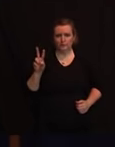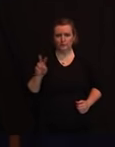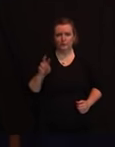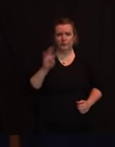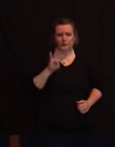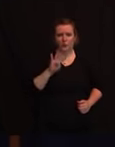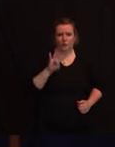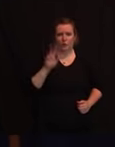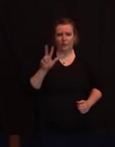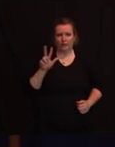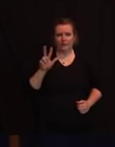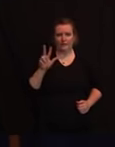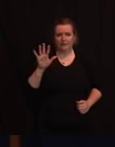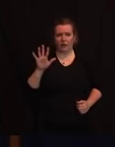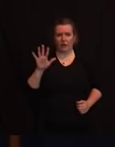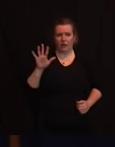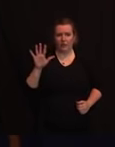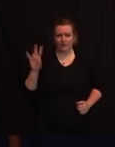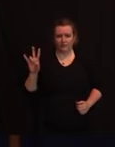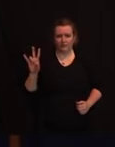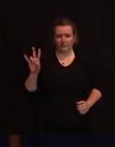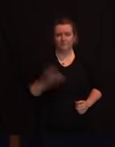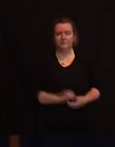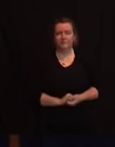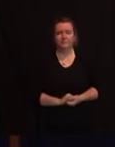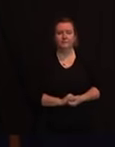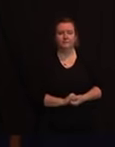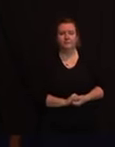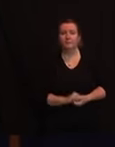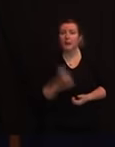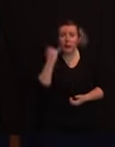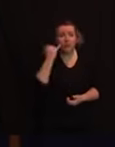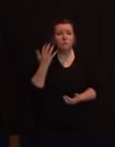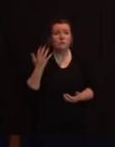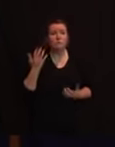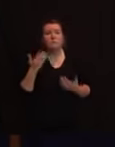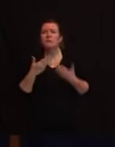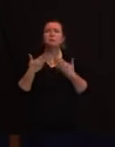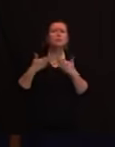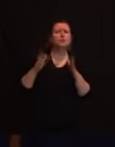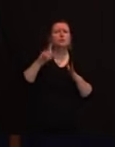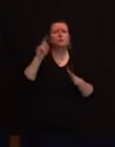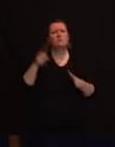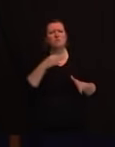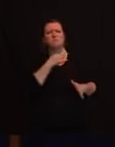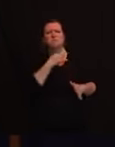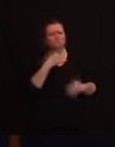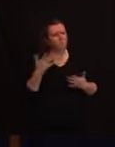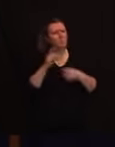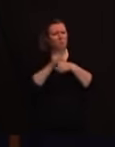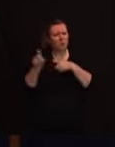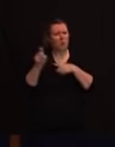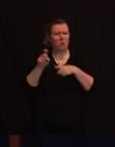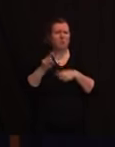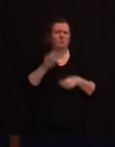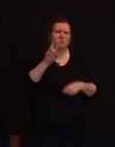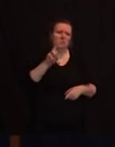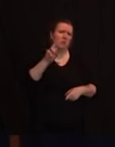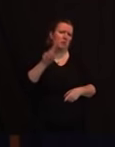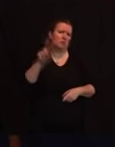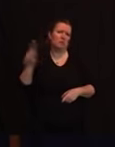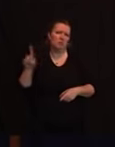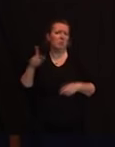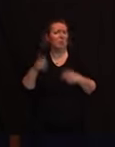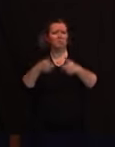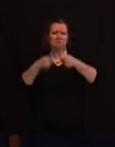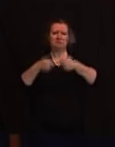1-866-202-4357. For individuals that have general questions, please call 211 or text NJ-COVID